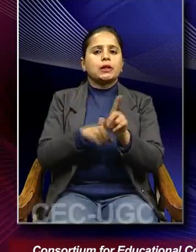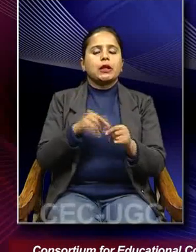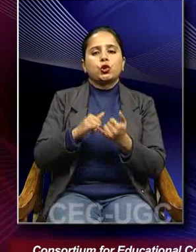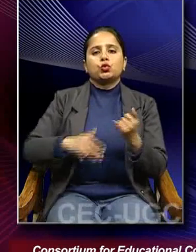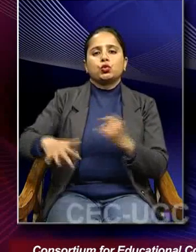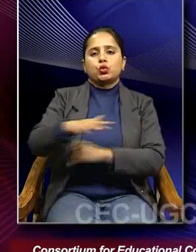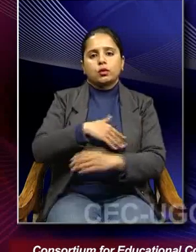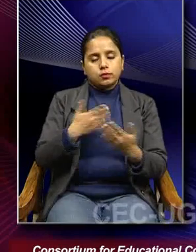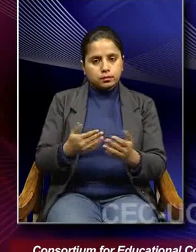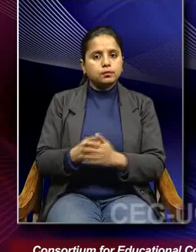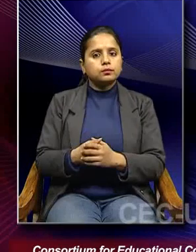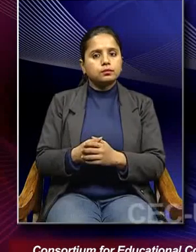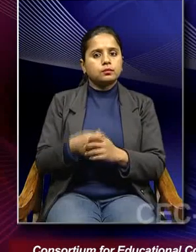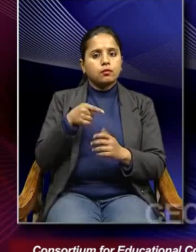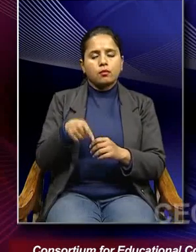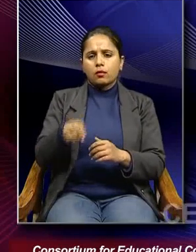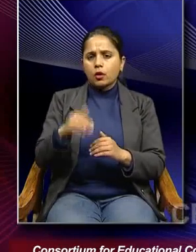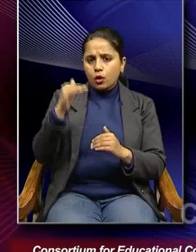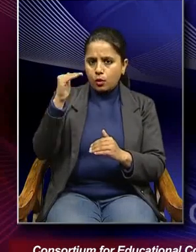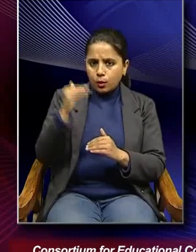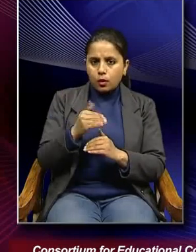society. Basically, it is the lowest